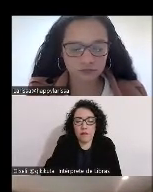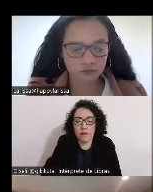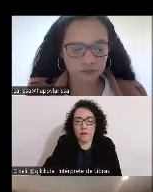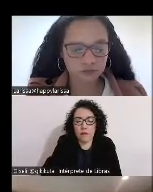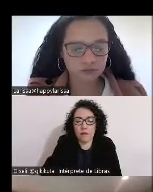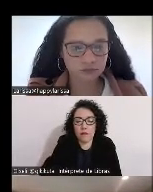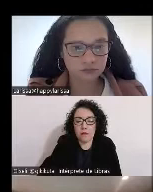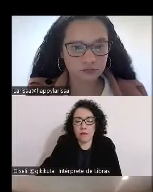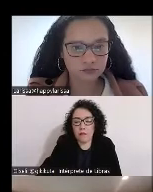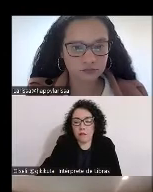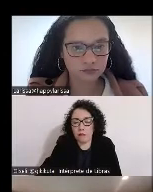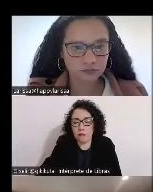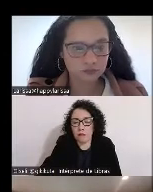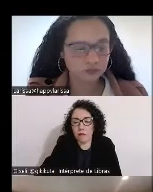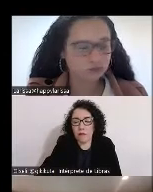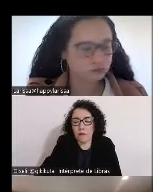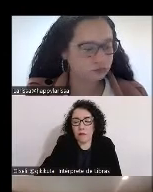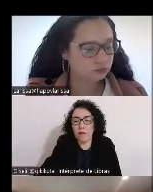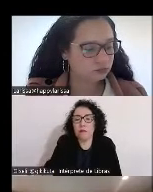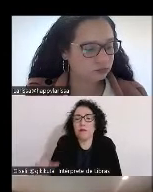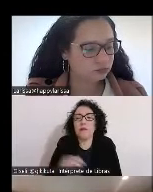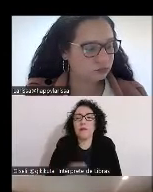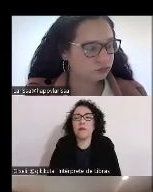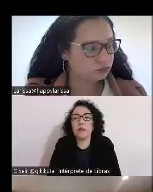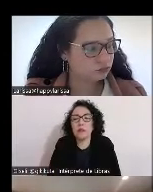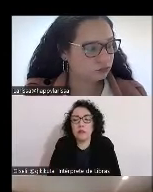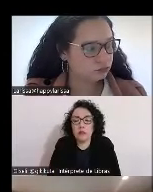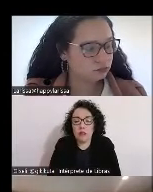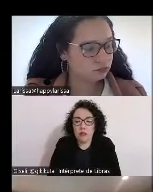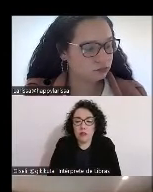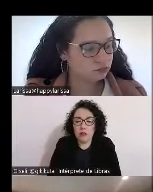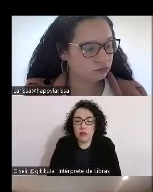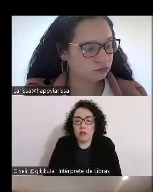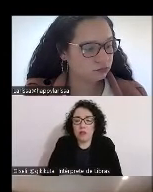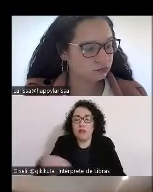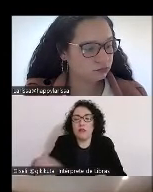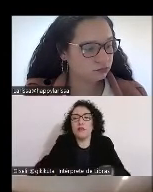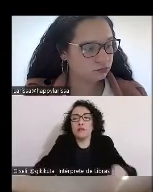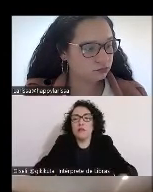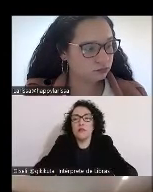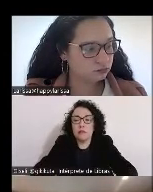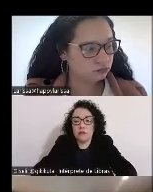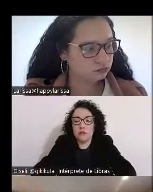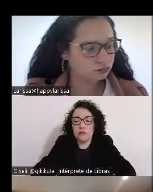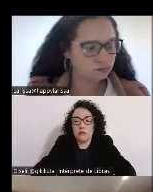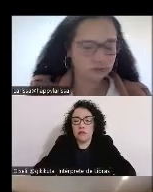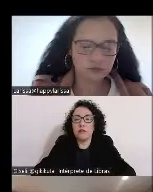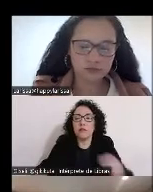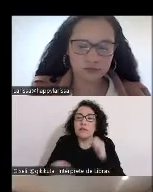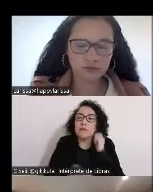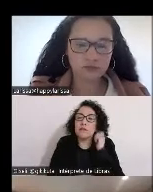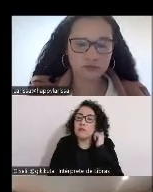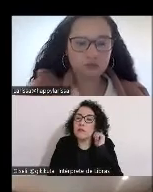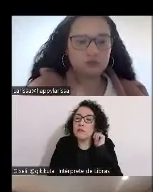of Bloom's taxonomy. And in these areas, we have collected